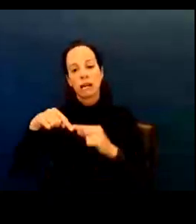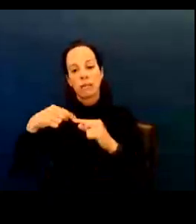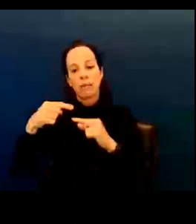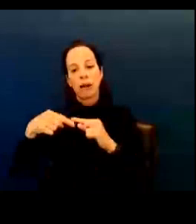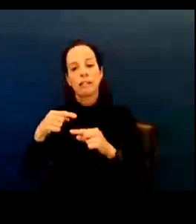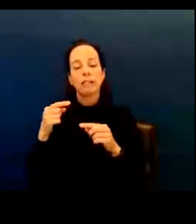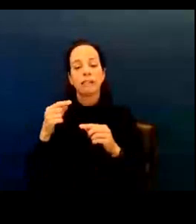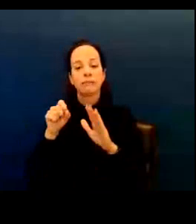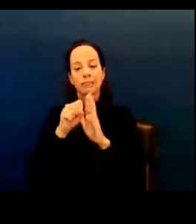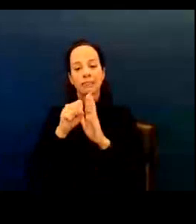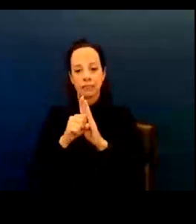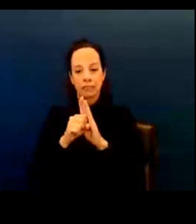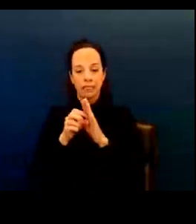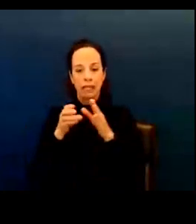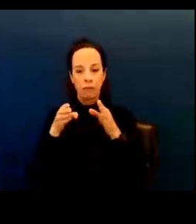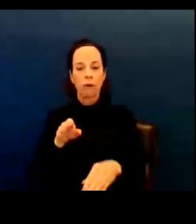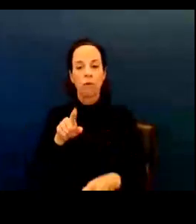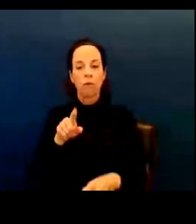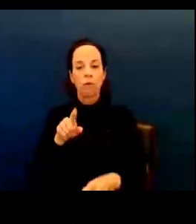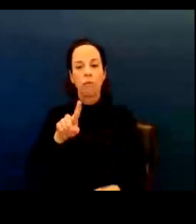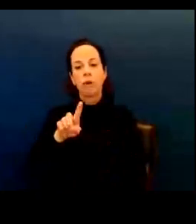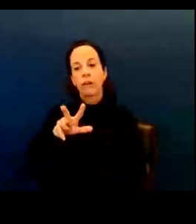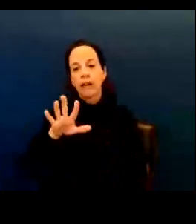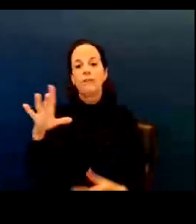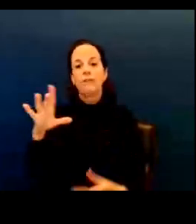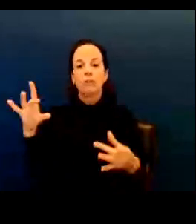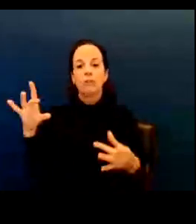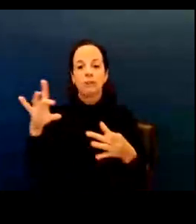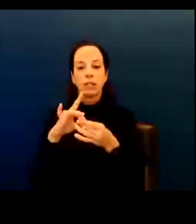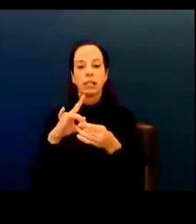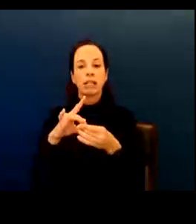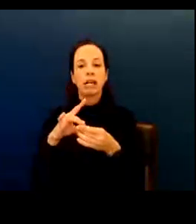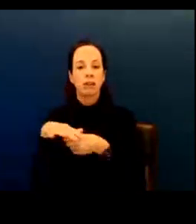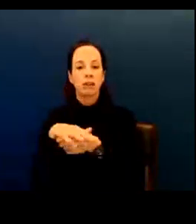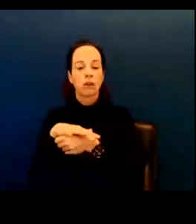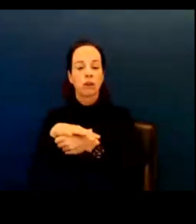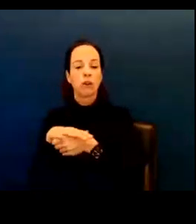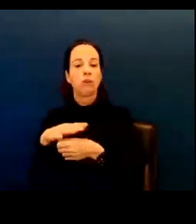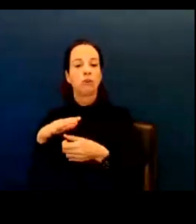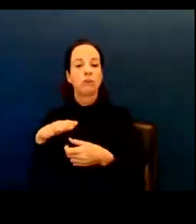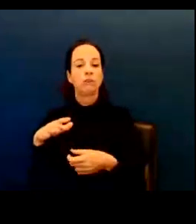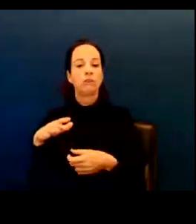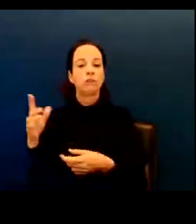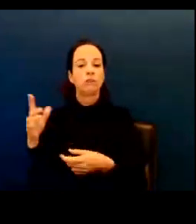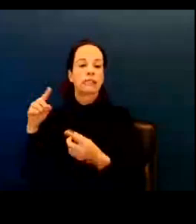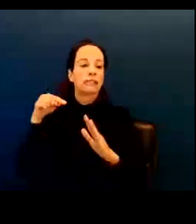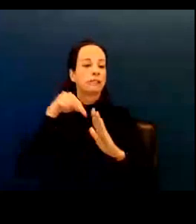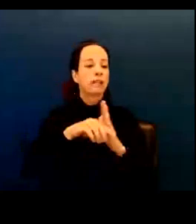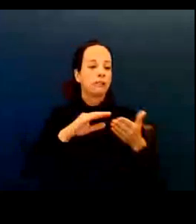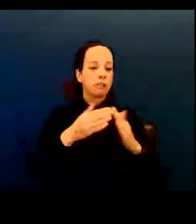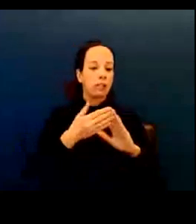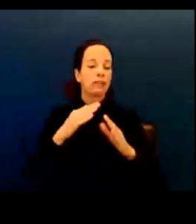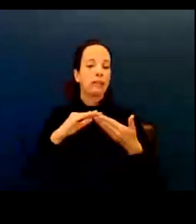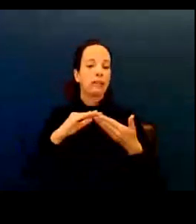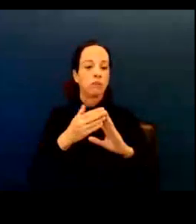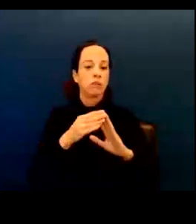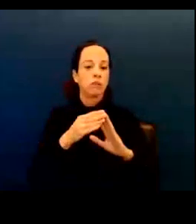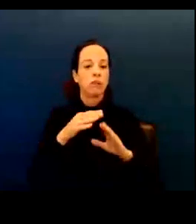135 to connect residential areas to downtown Community Corridor and Olga Reed Elementary School in Los